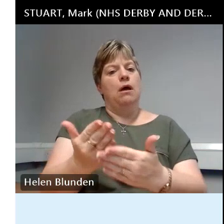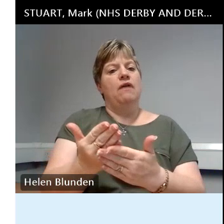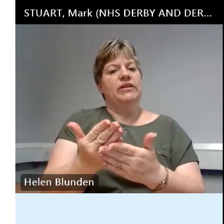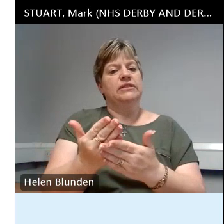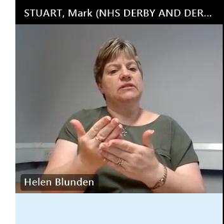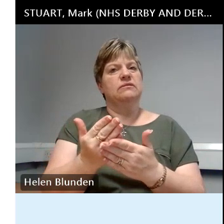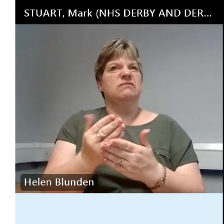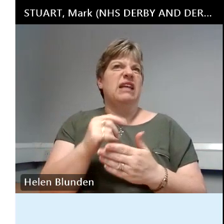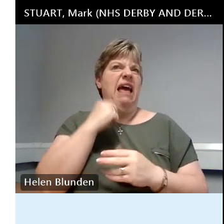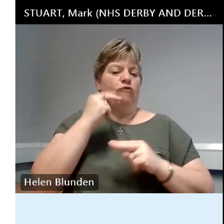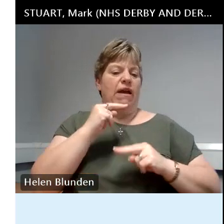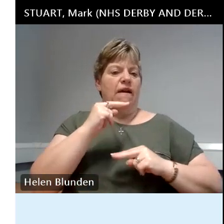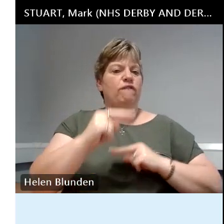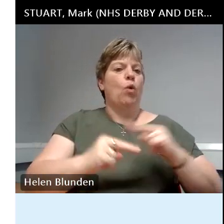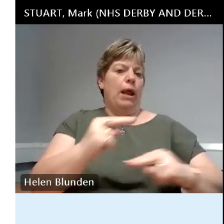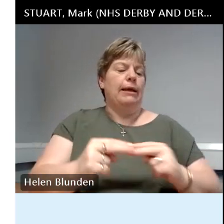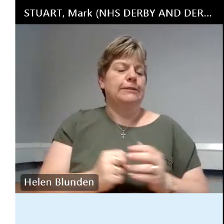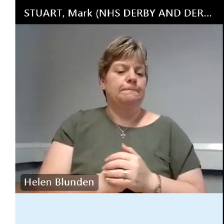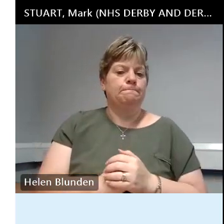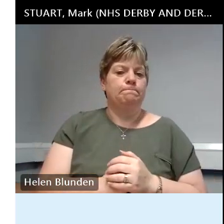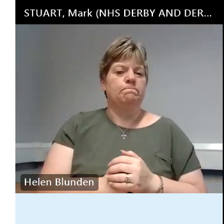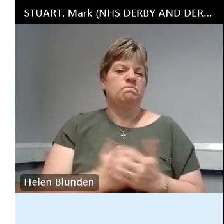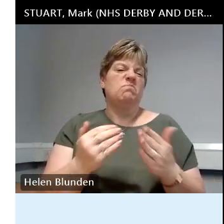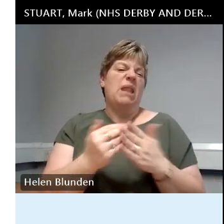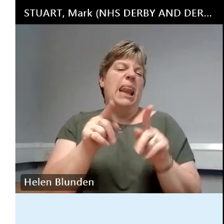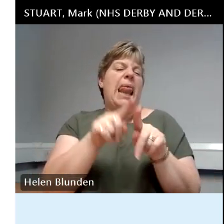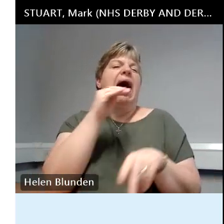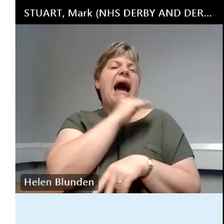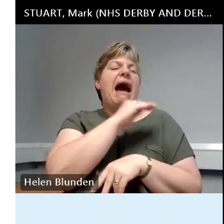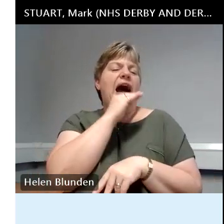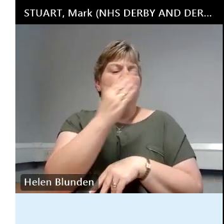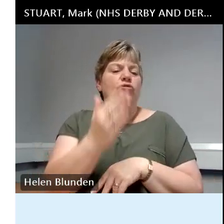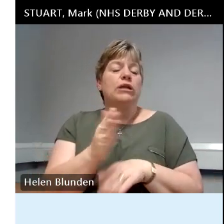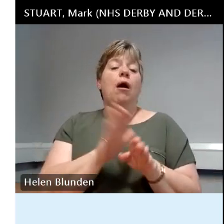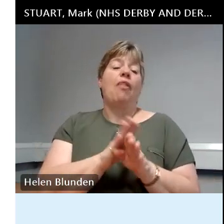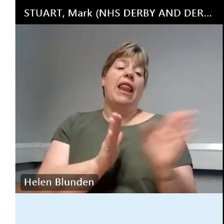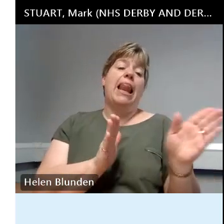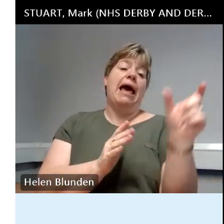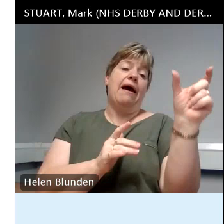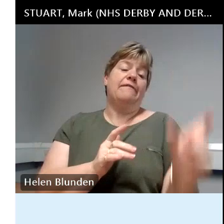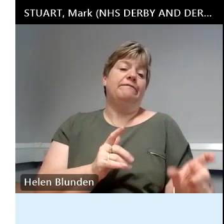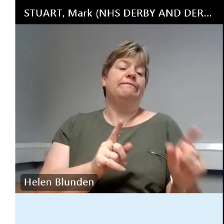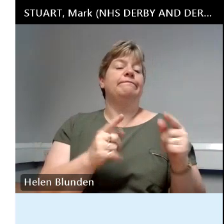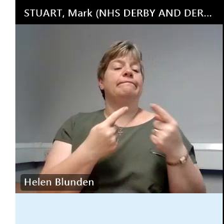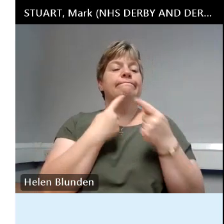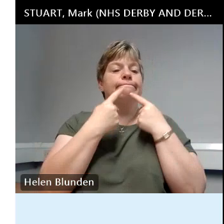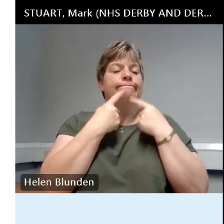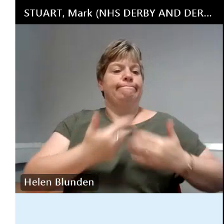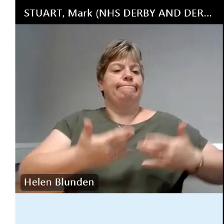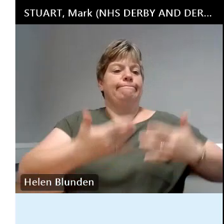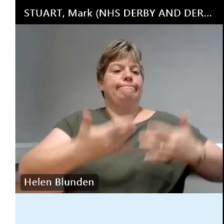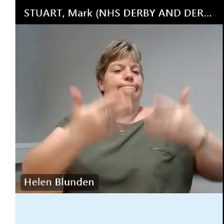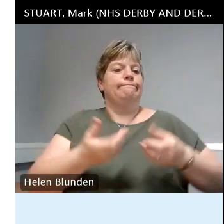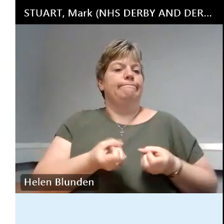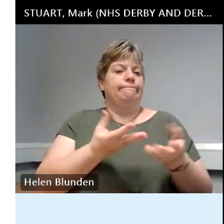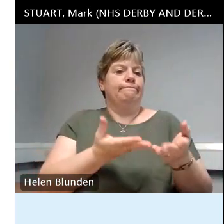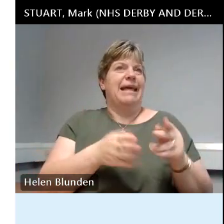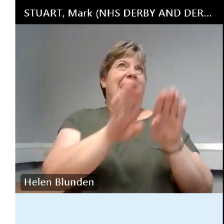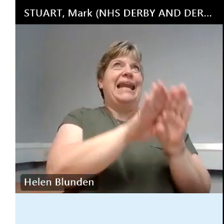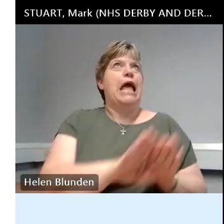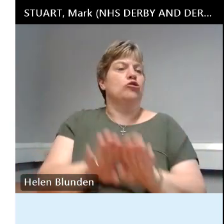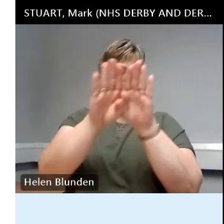sort of fortnightly basis. So it's a bit of an average. The table on the left is the statistics that are shared